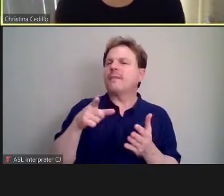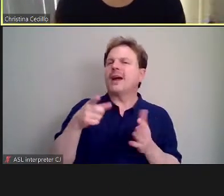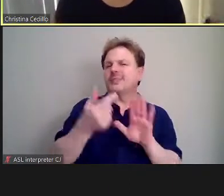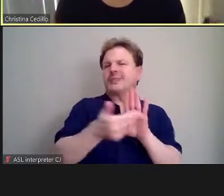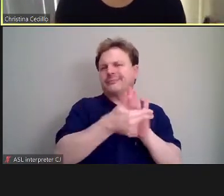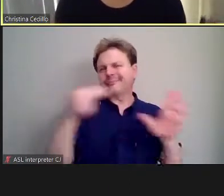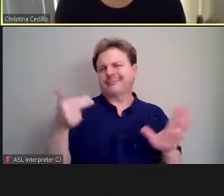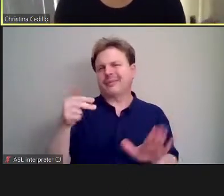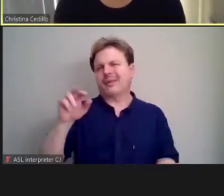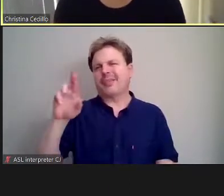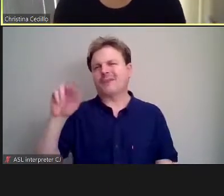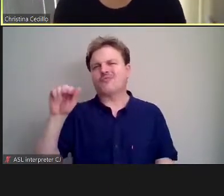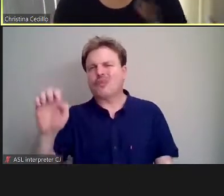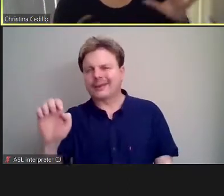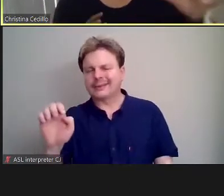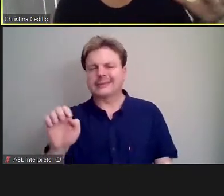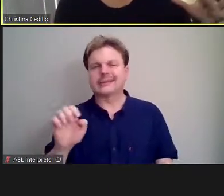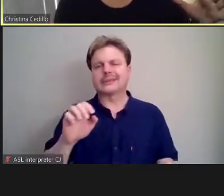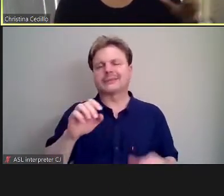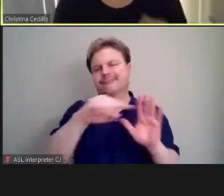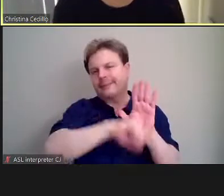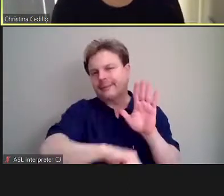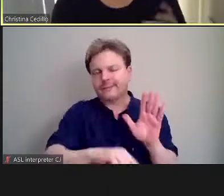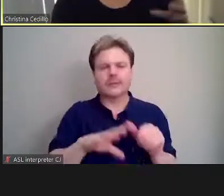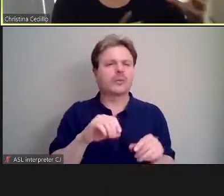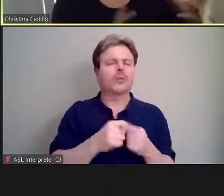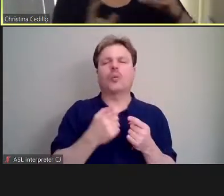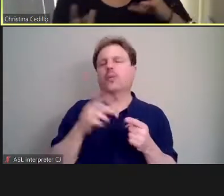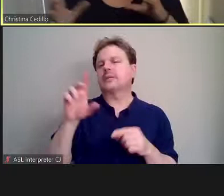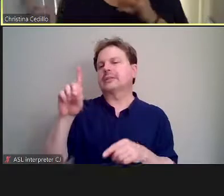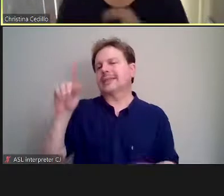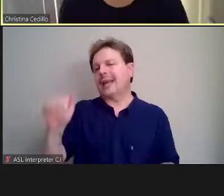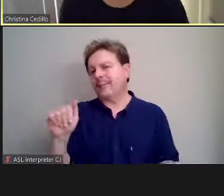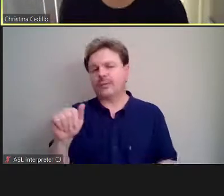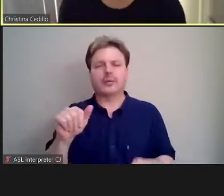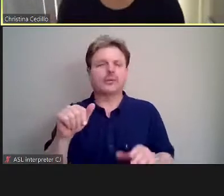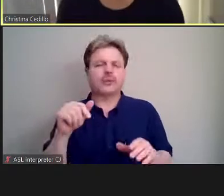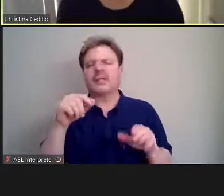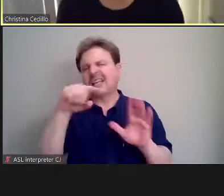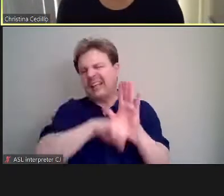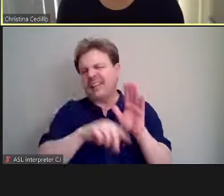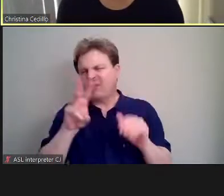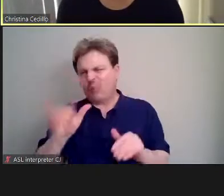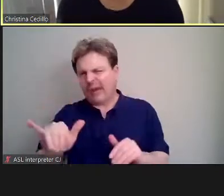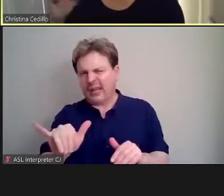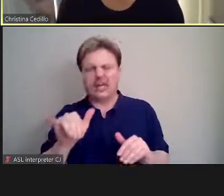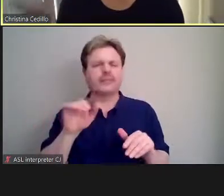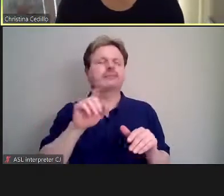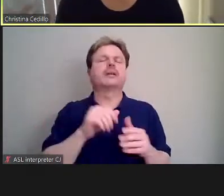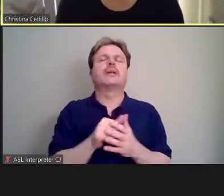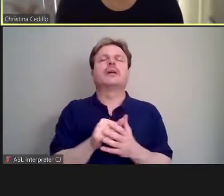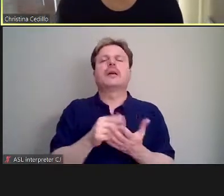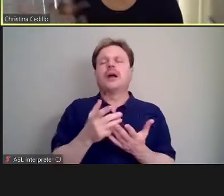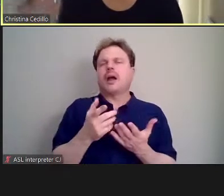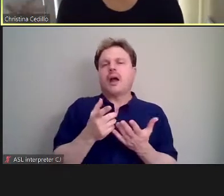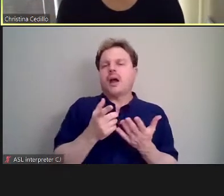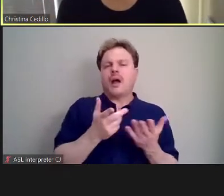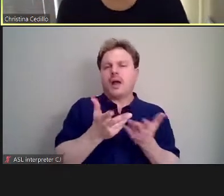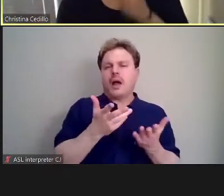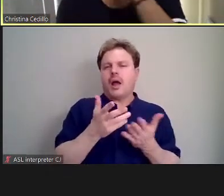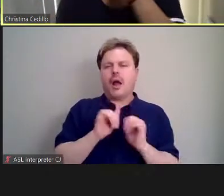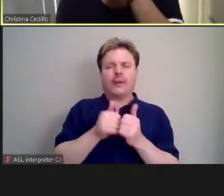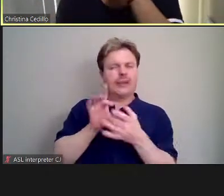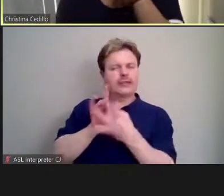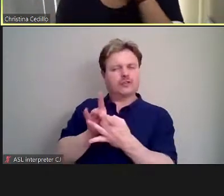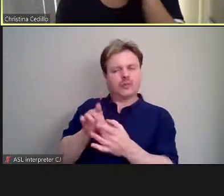rendered disabled in certain ways, when we start to think about our relationships to that